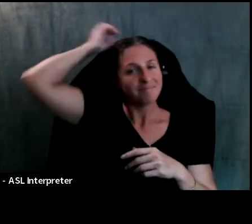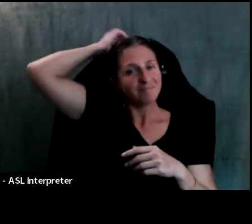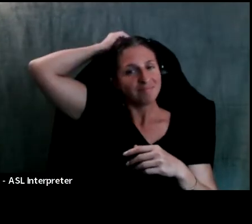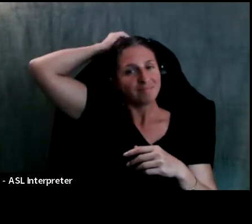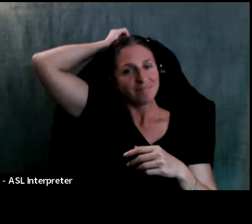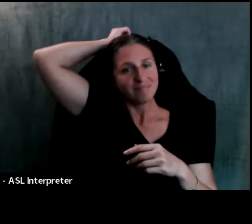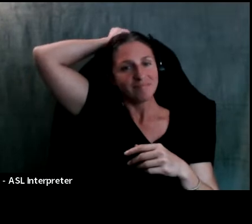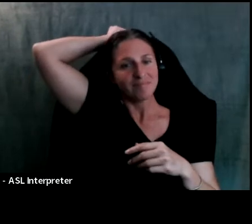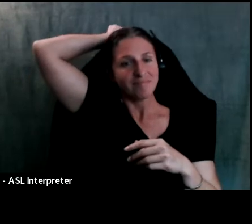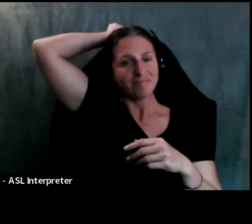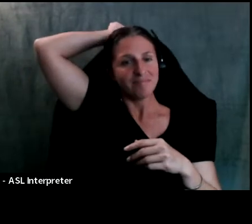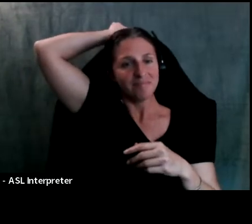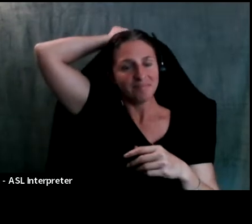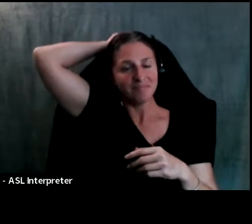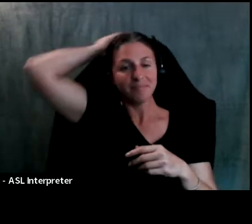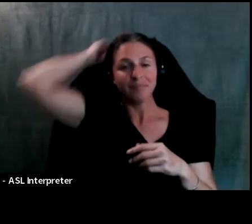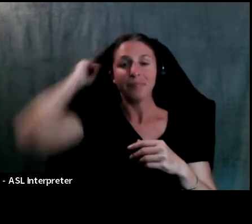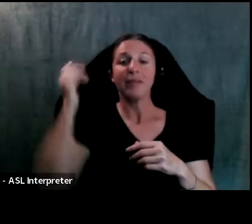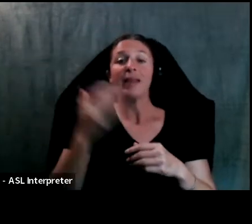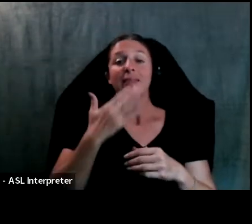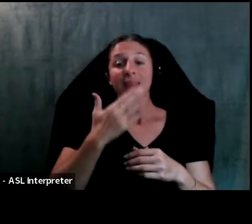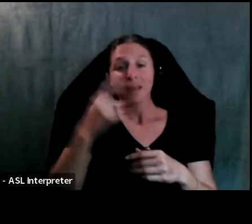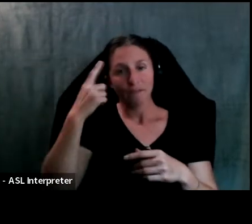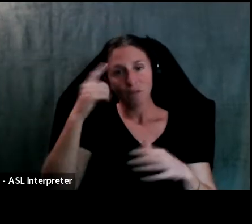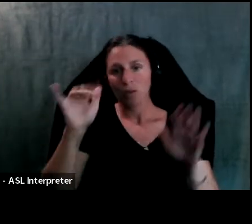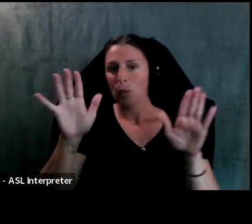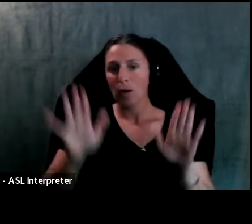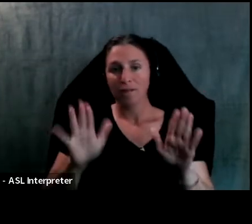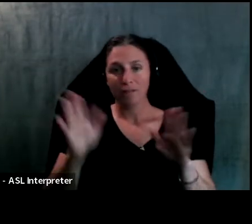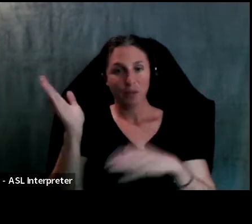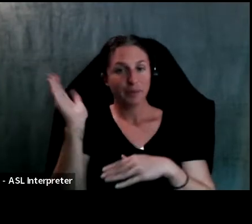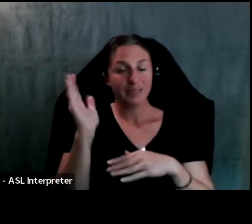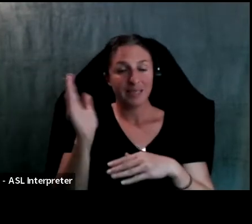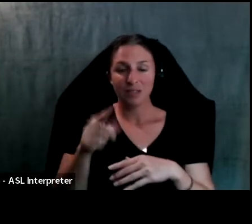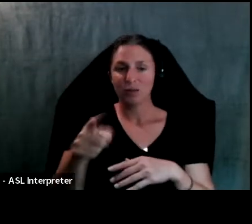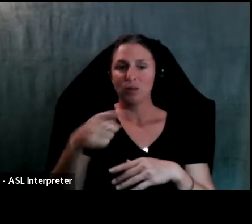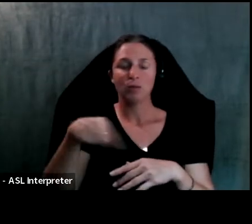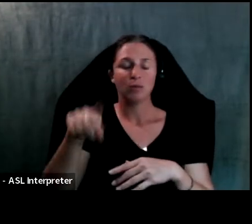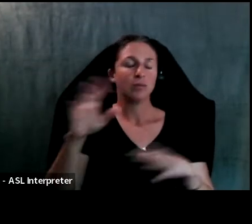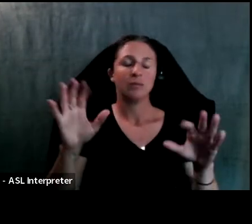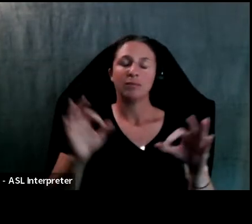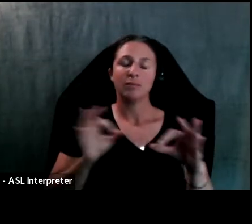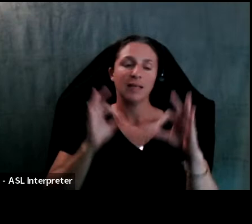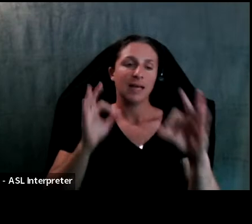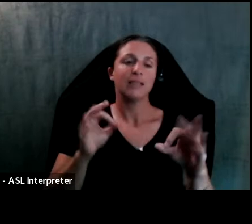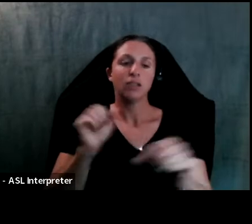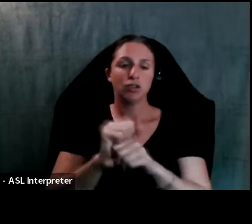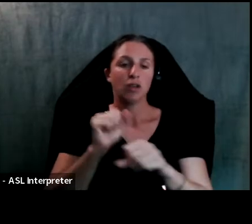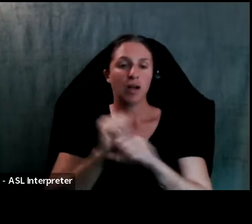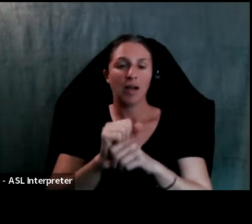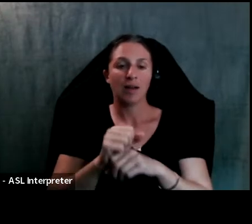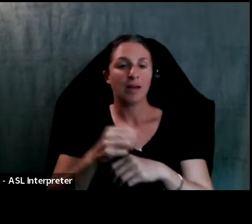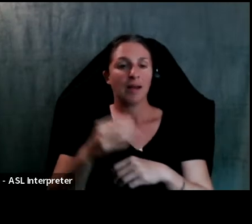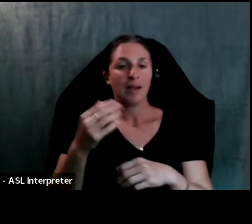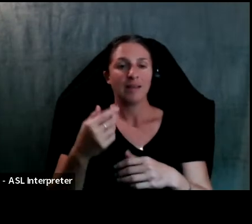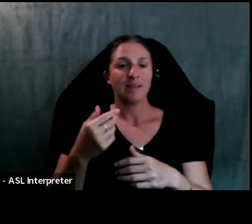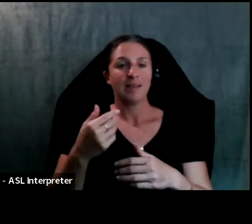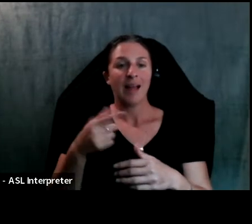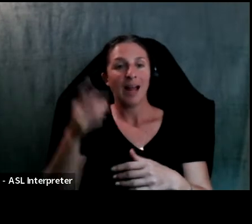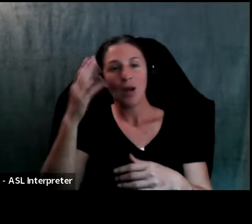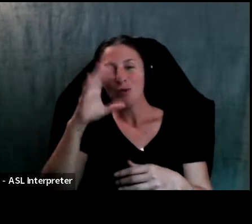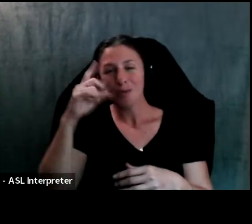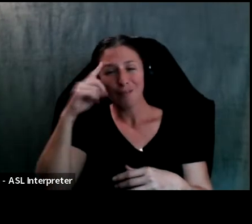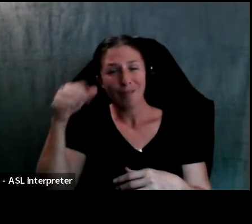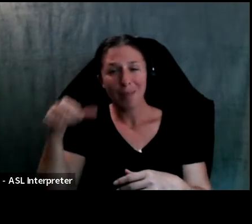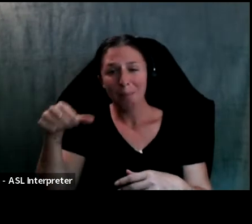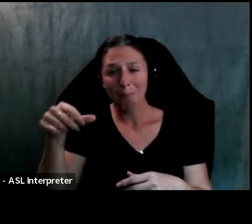I want to say thank you for the wonderful presentation. You guys, excellent job. I know you're looking for the button up there. I wouldn't know what button to press, but you guys did